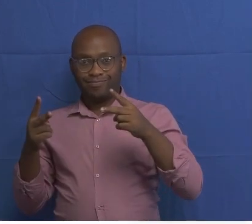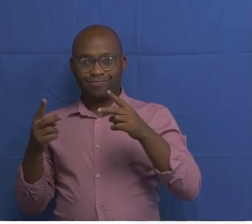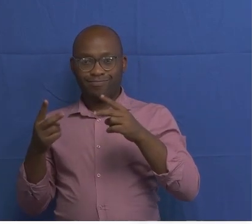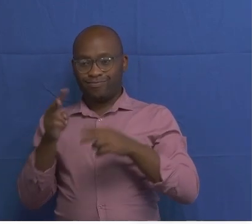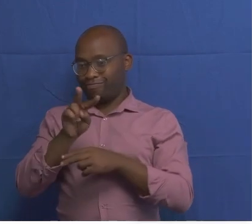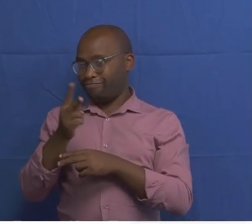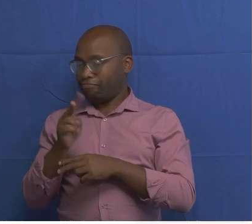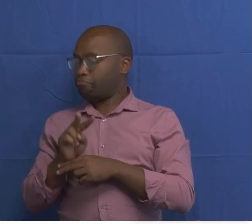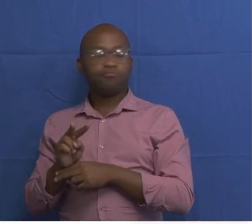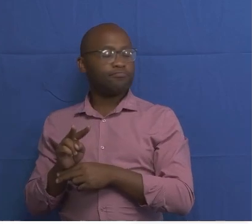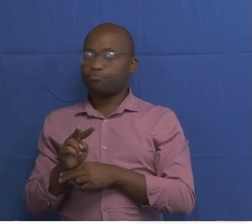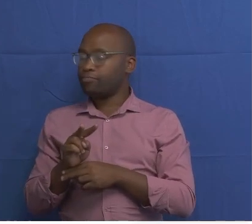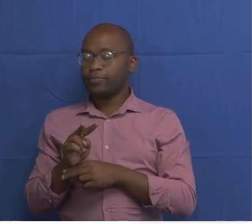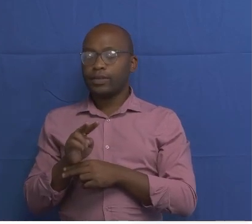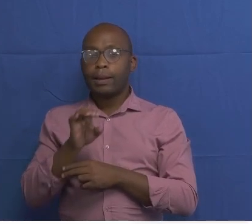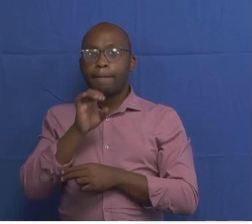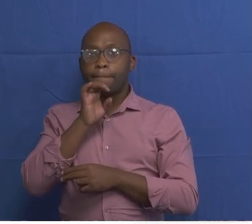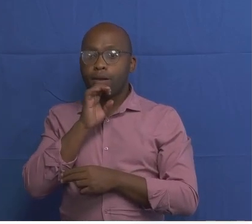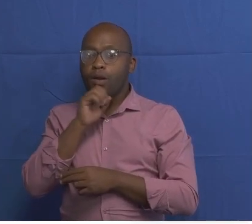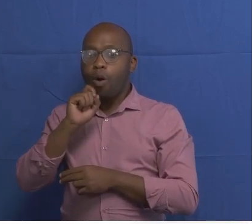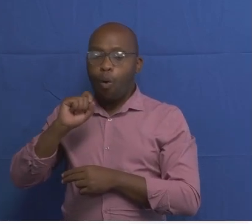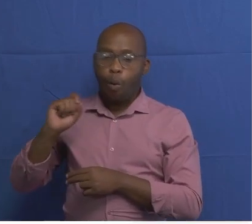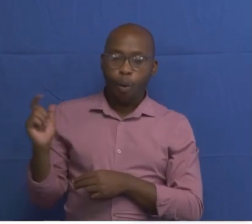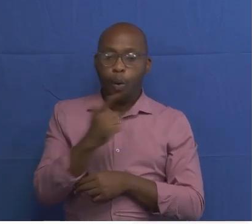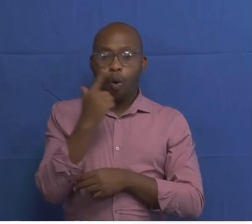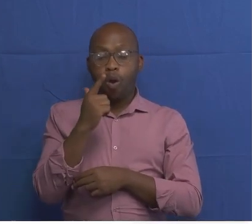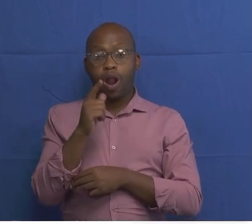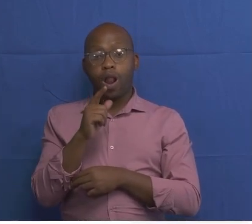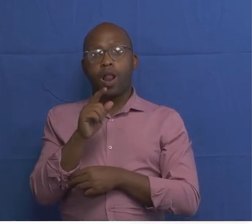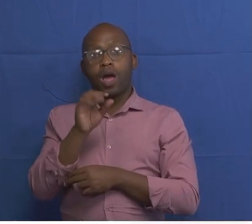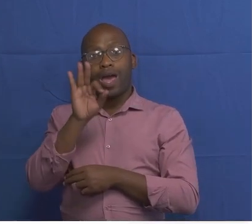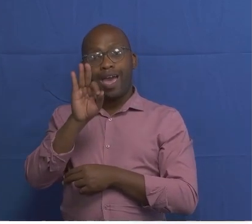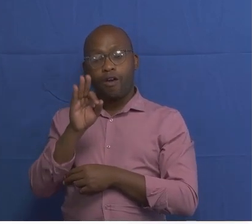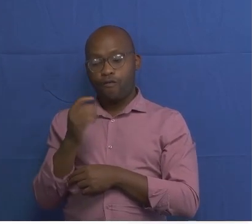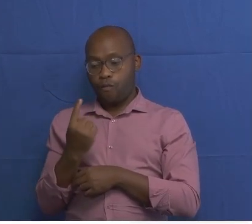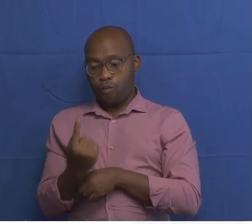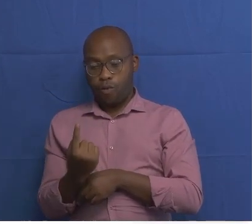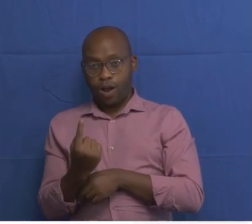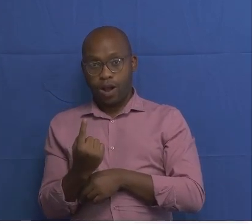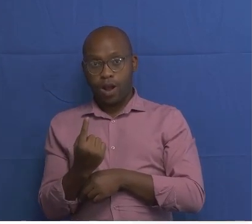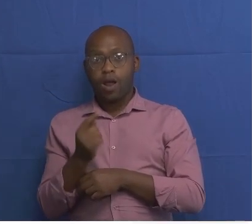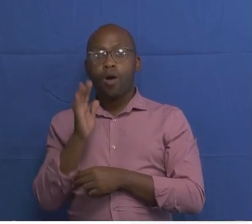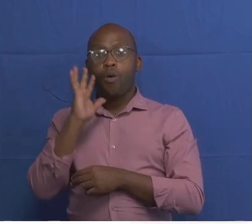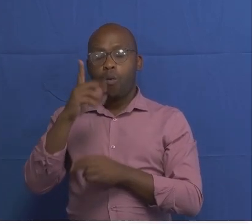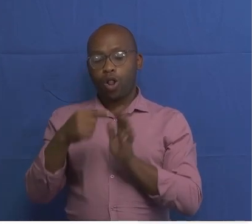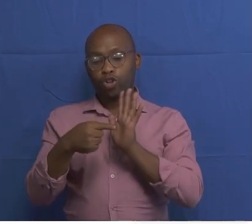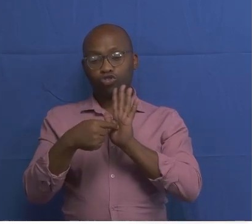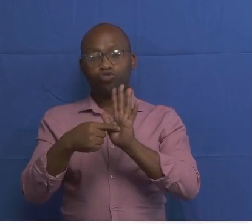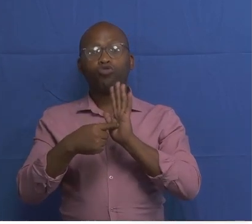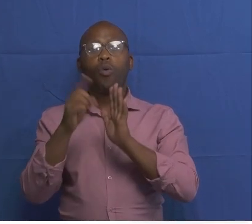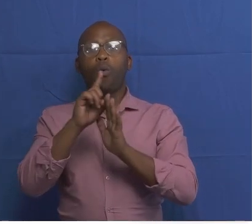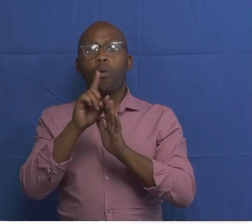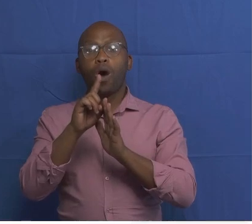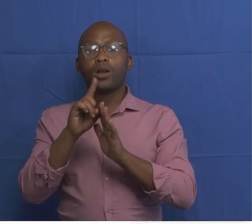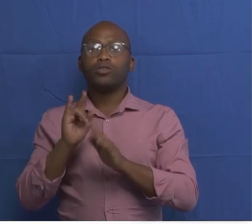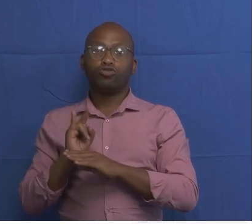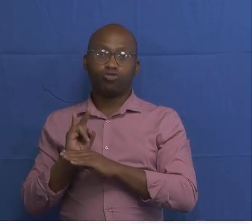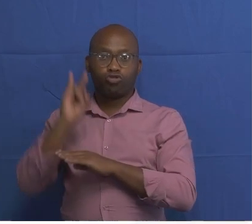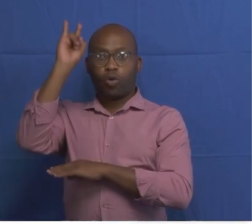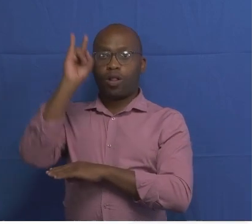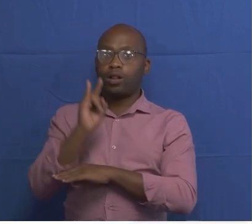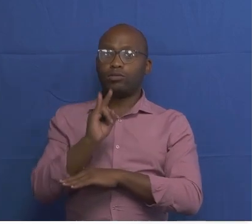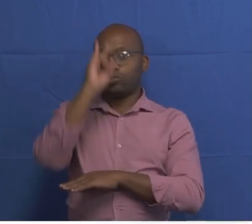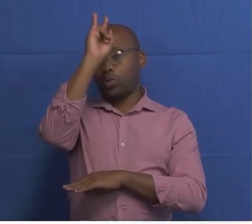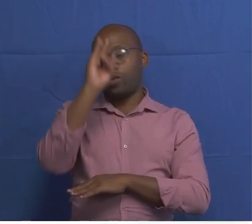that now all the individuals of the F1 generation will display the dominant trait, which is what? Which